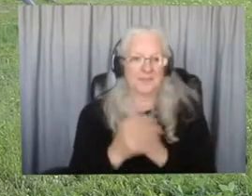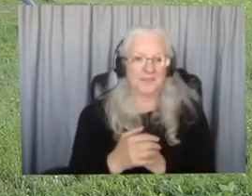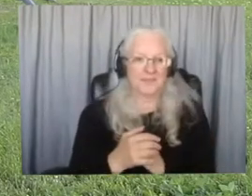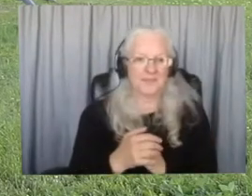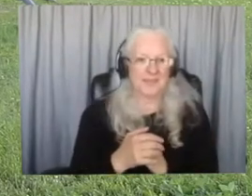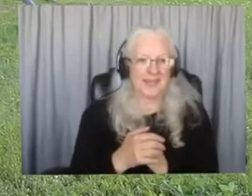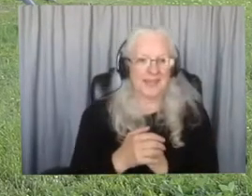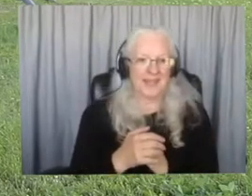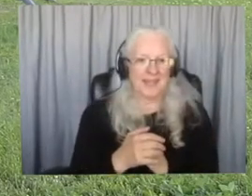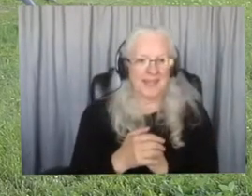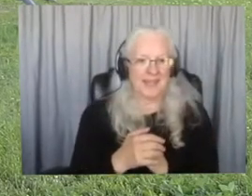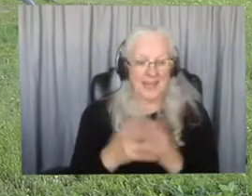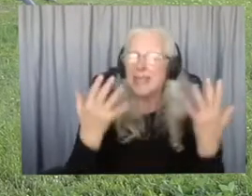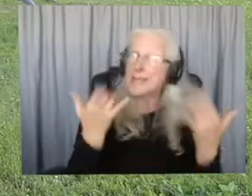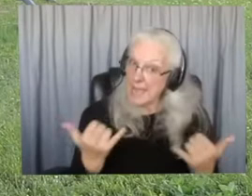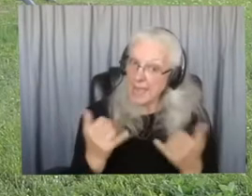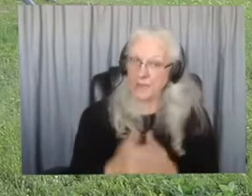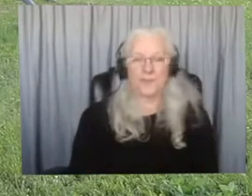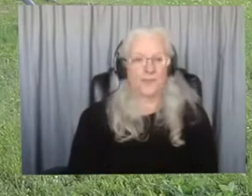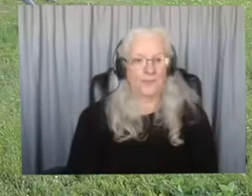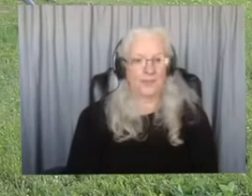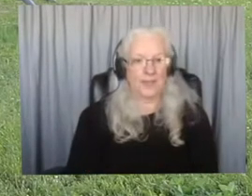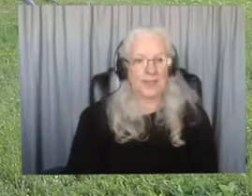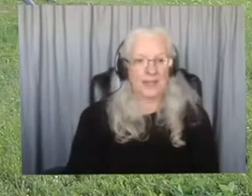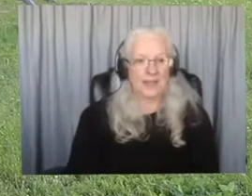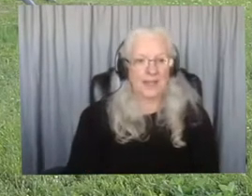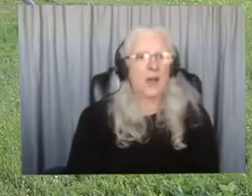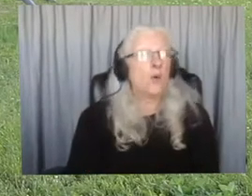Now, we are going to go